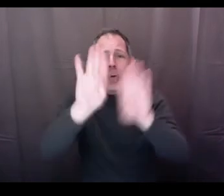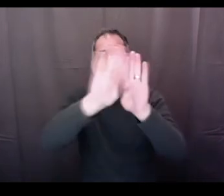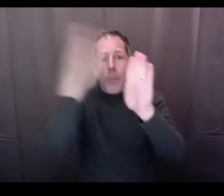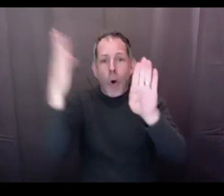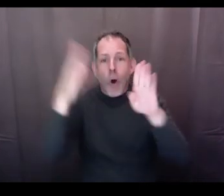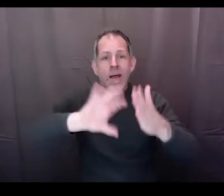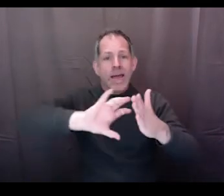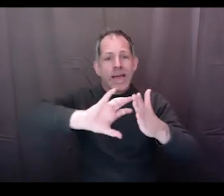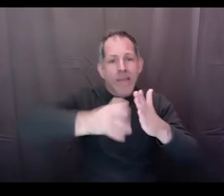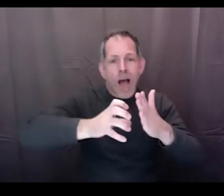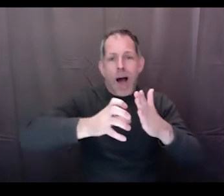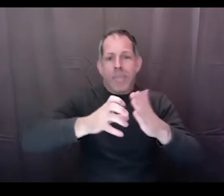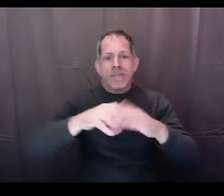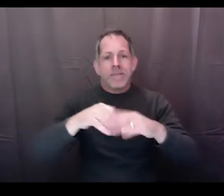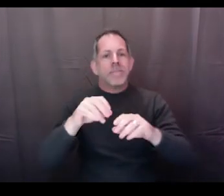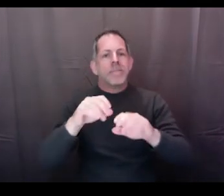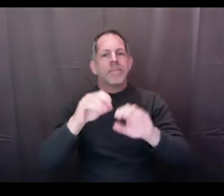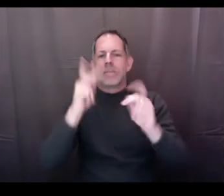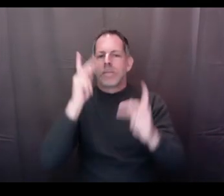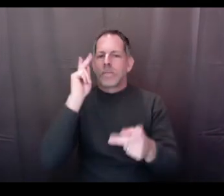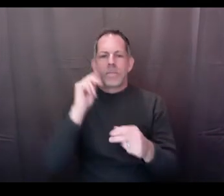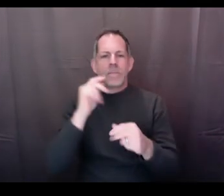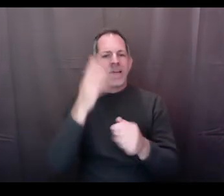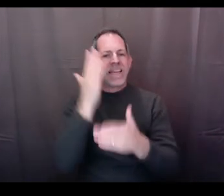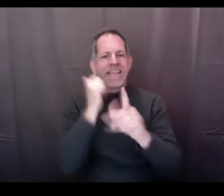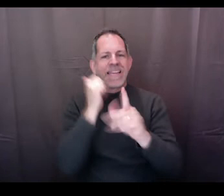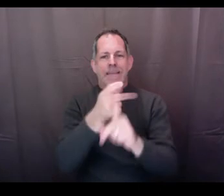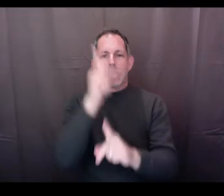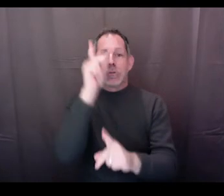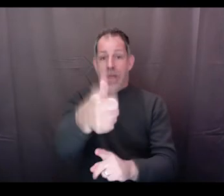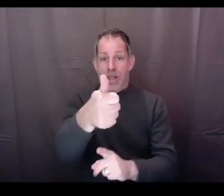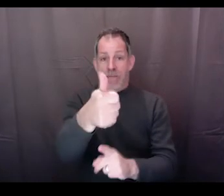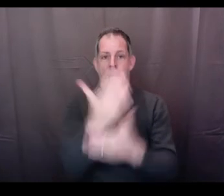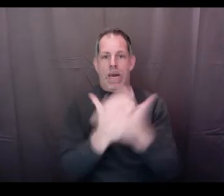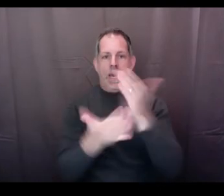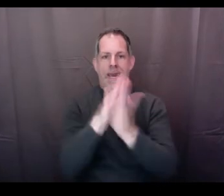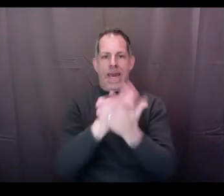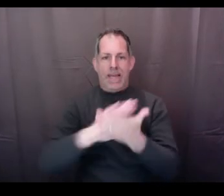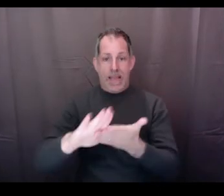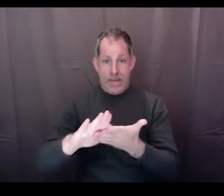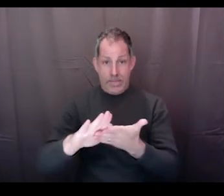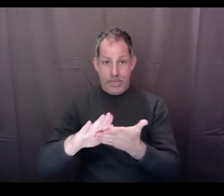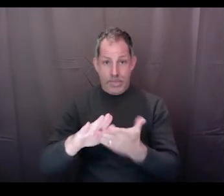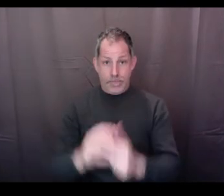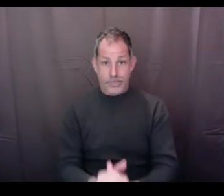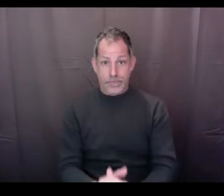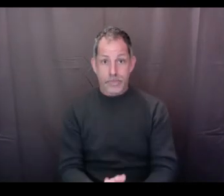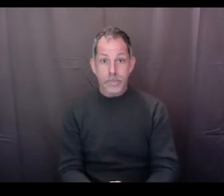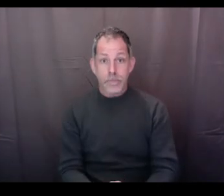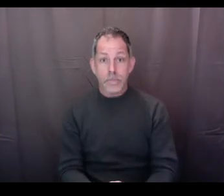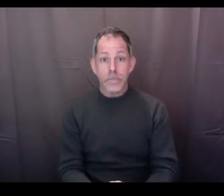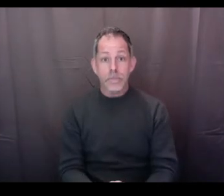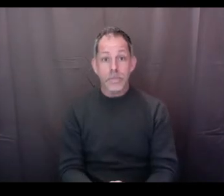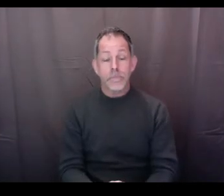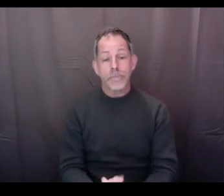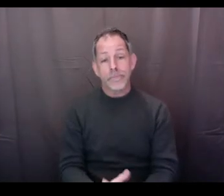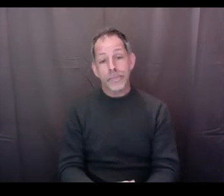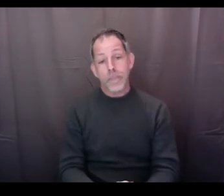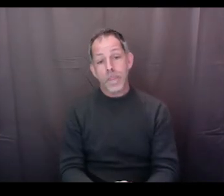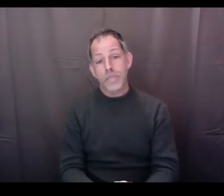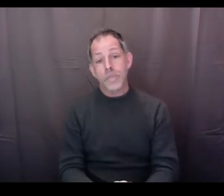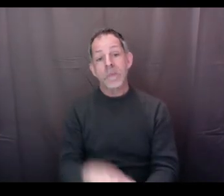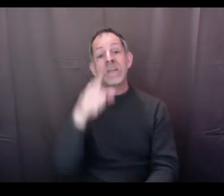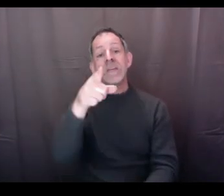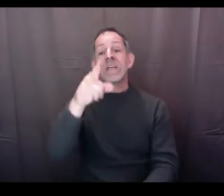the environment clean, the things we touch clean, and if we are contaminating things, cleaning them periodically. And then those who work